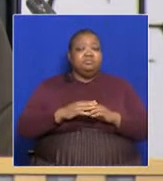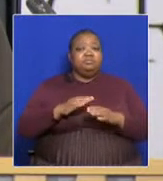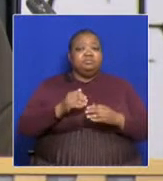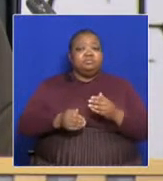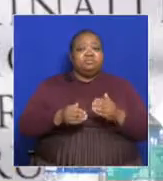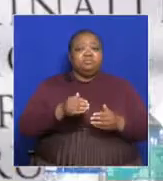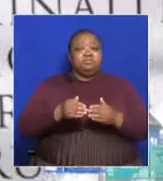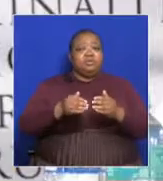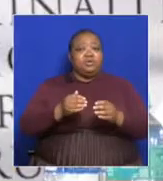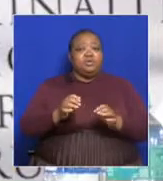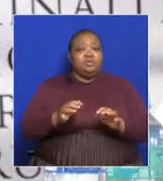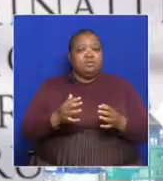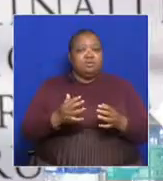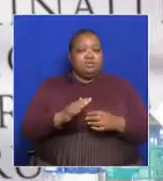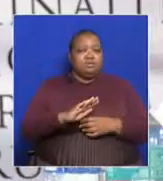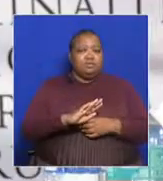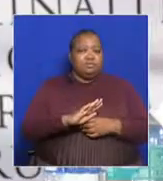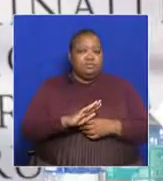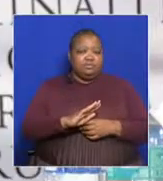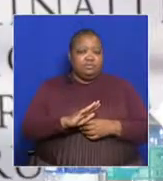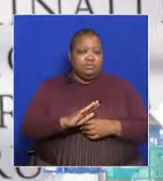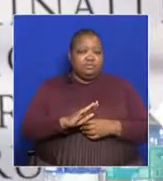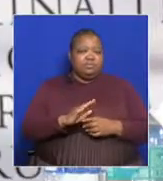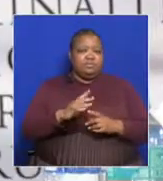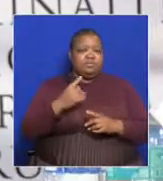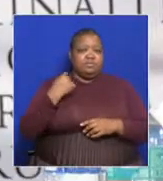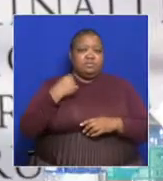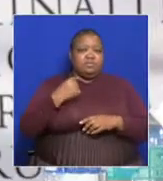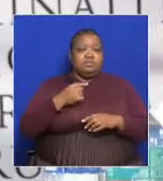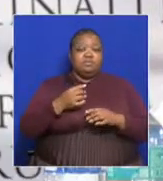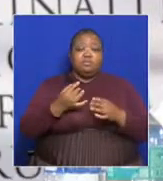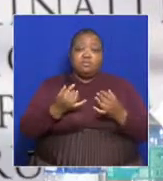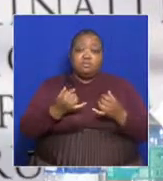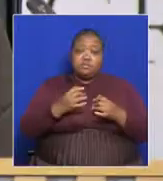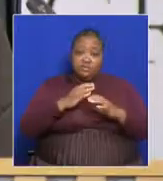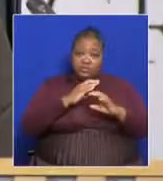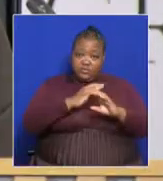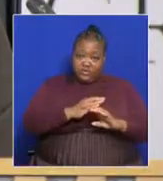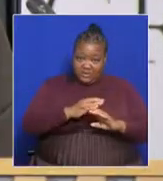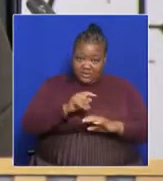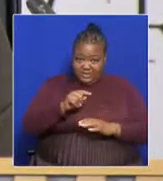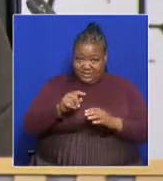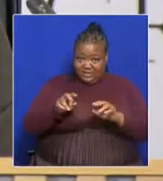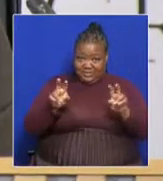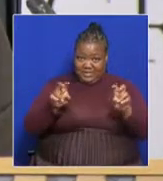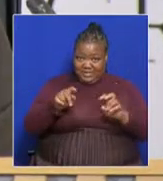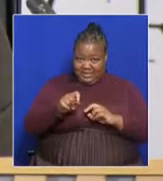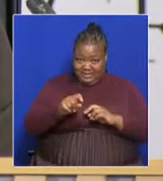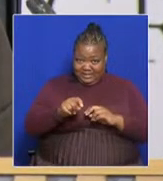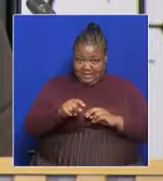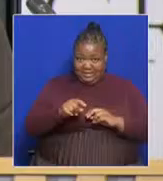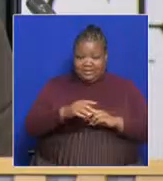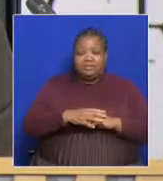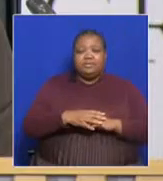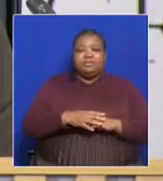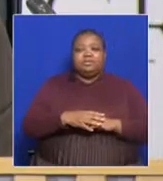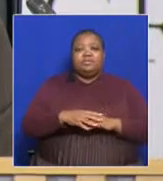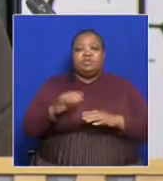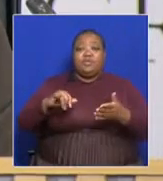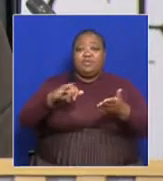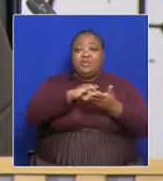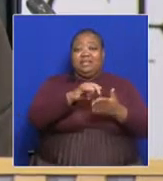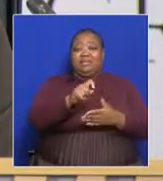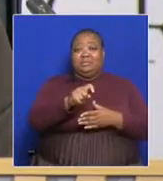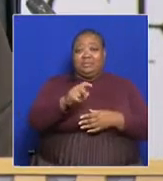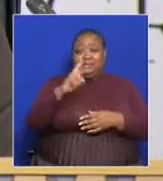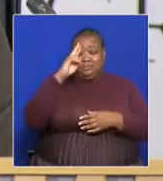No, Colonel, it's late in the day. You have a flight to catch on this matter. Yes. I'm saying I don't have, this investigation